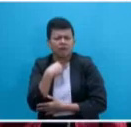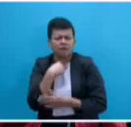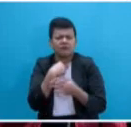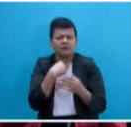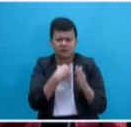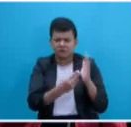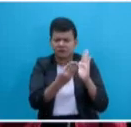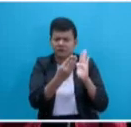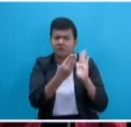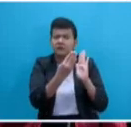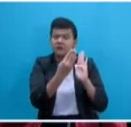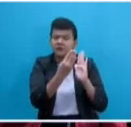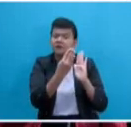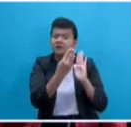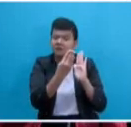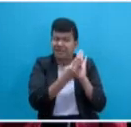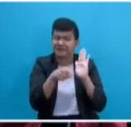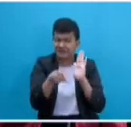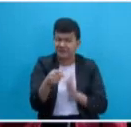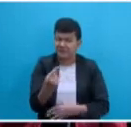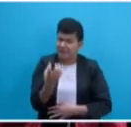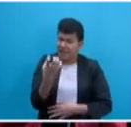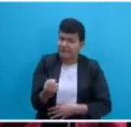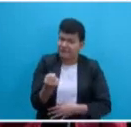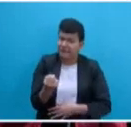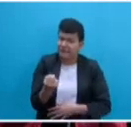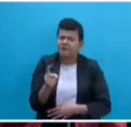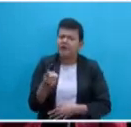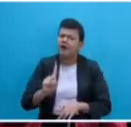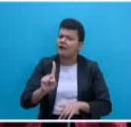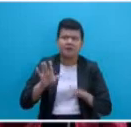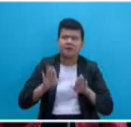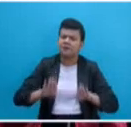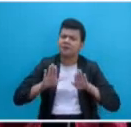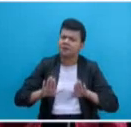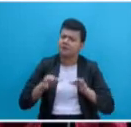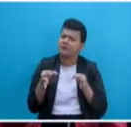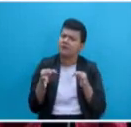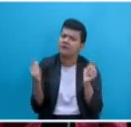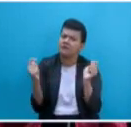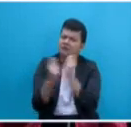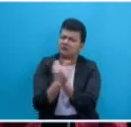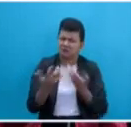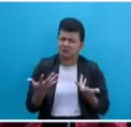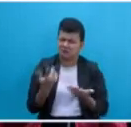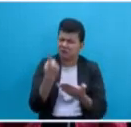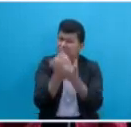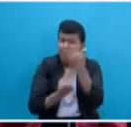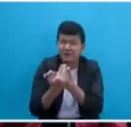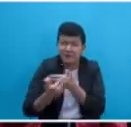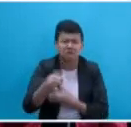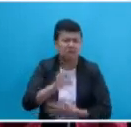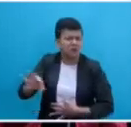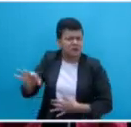continue the reforms that we are waiting for, which means we continue to wait for the reforms. There was a lecture on the functions